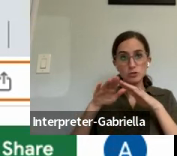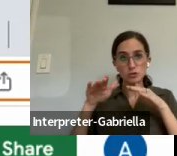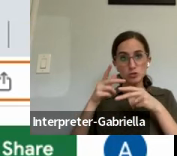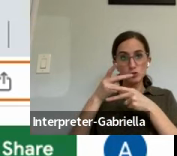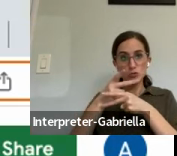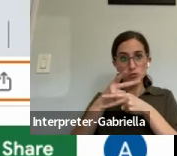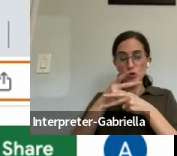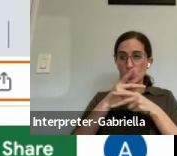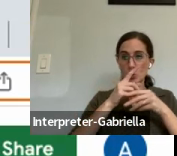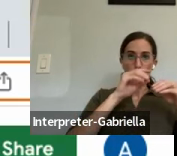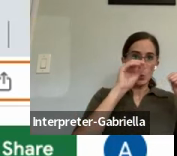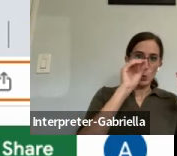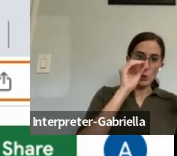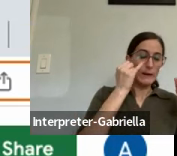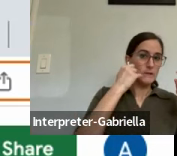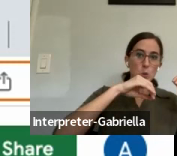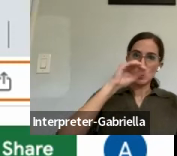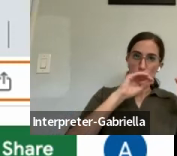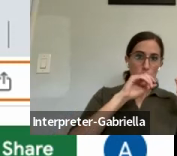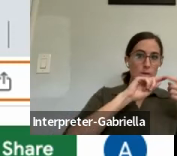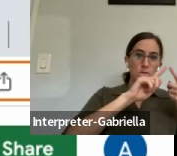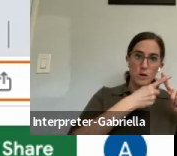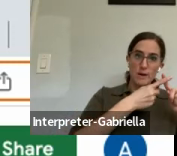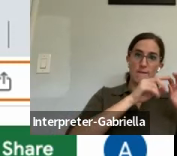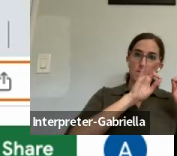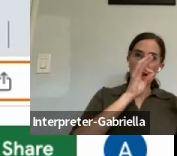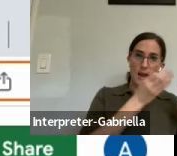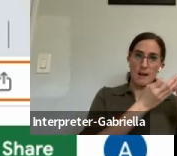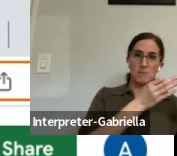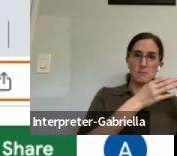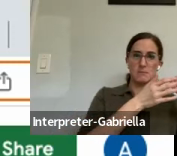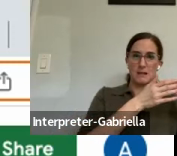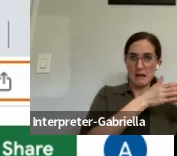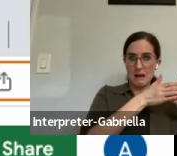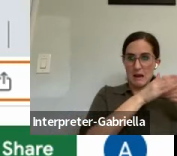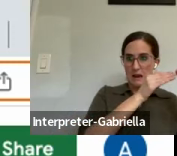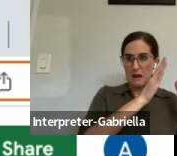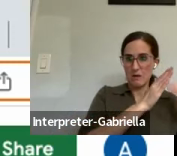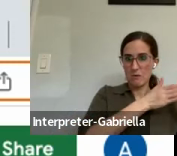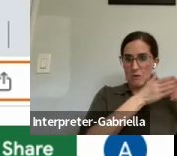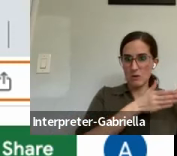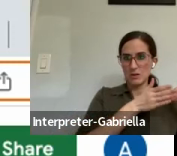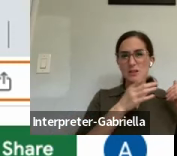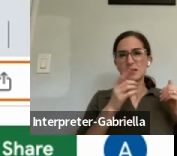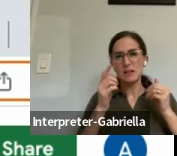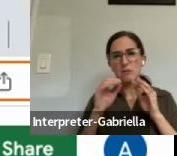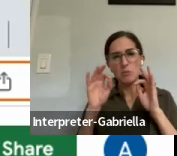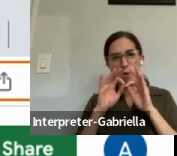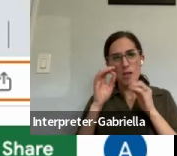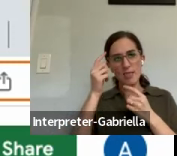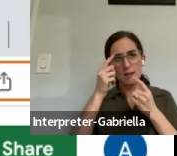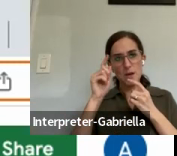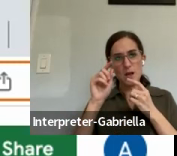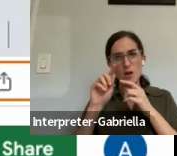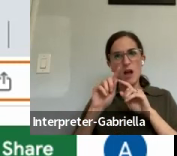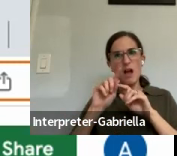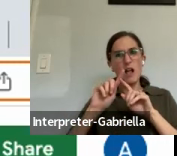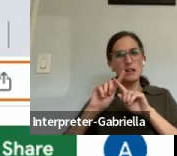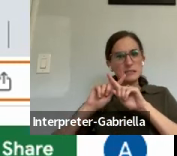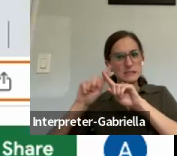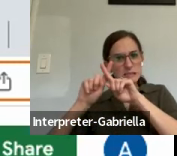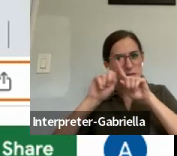family, neighbors. So if we can think about the different providers as we may build out the